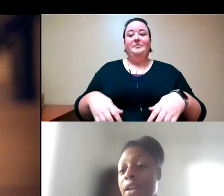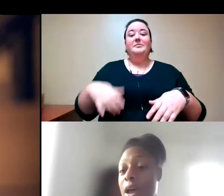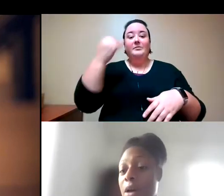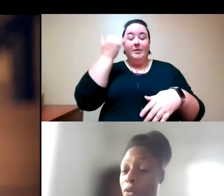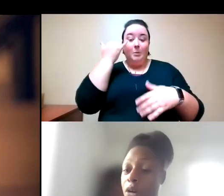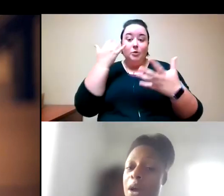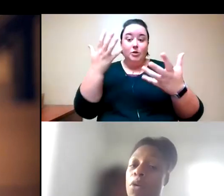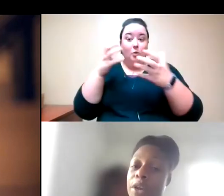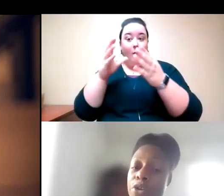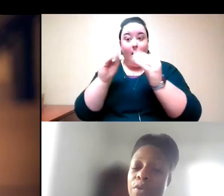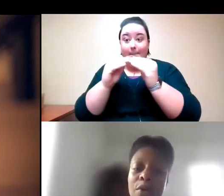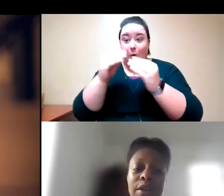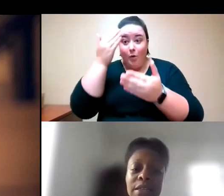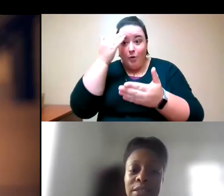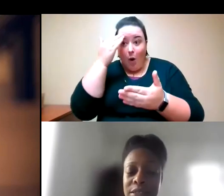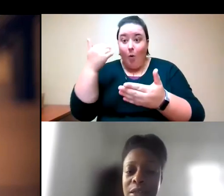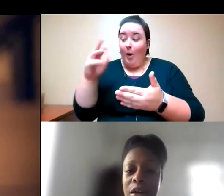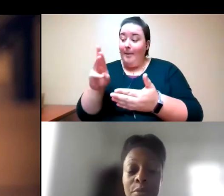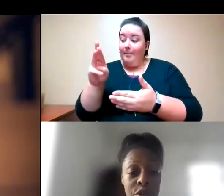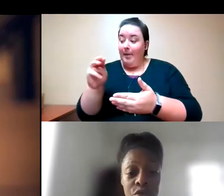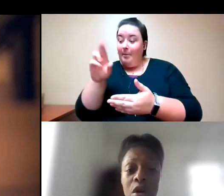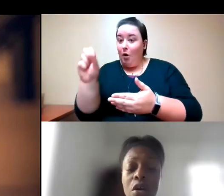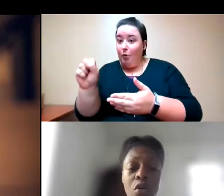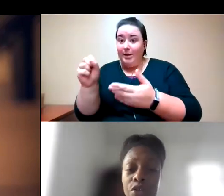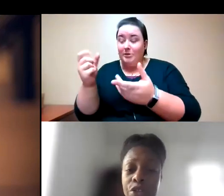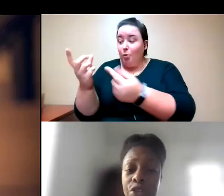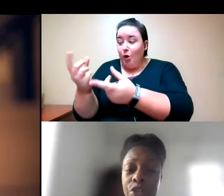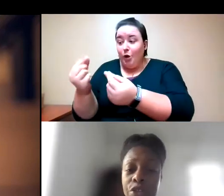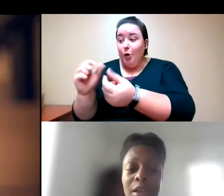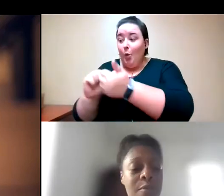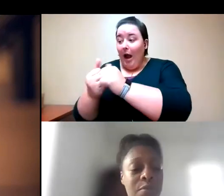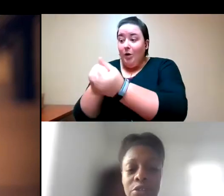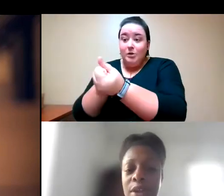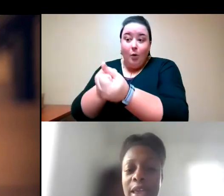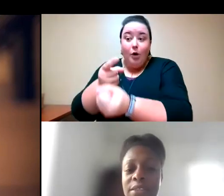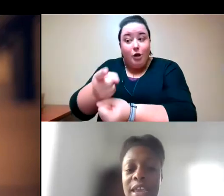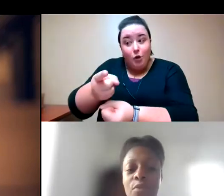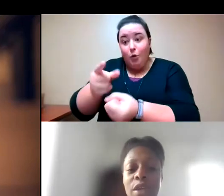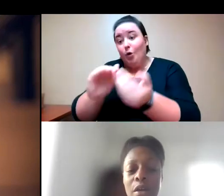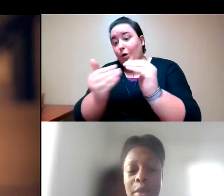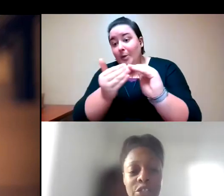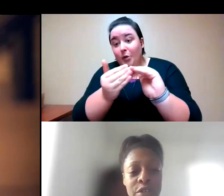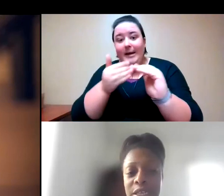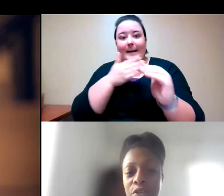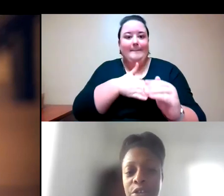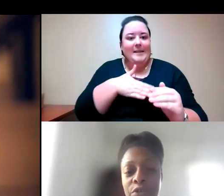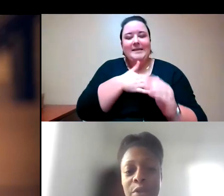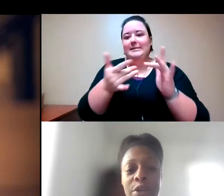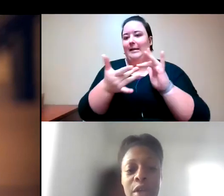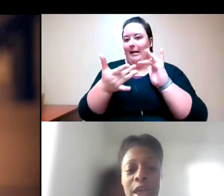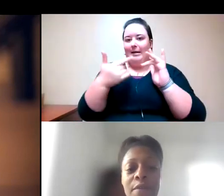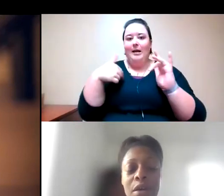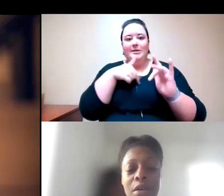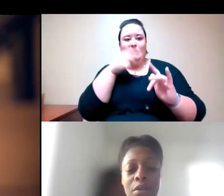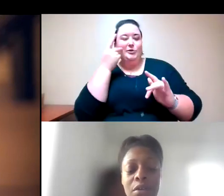to find out more about what we do and how we can assist you or the community, please do not hesitate. We, as you can see on the screen,